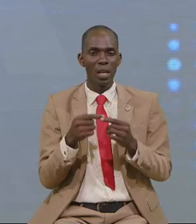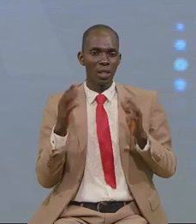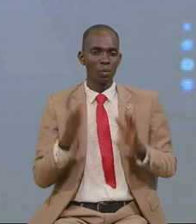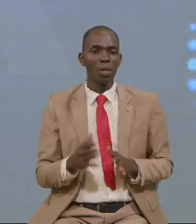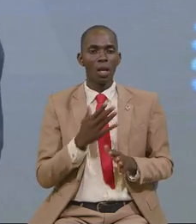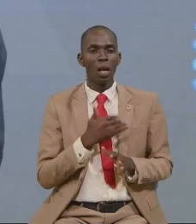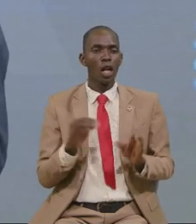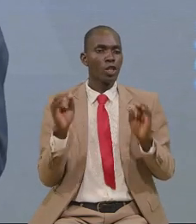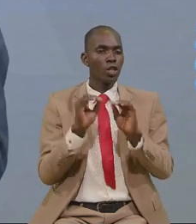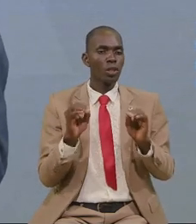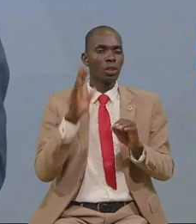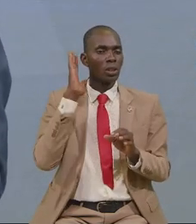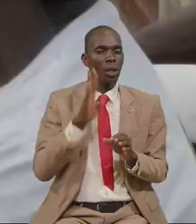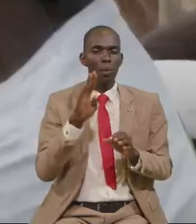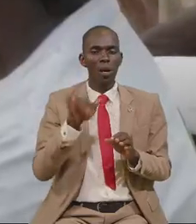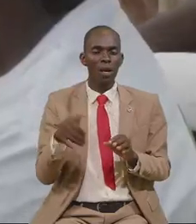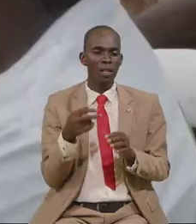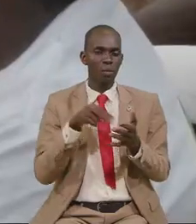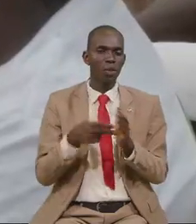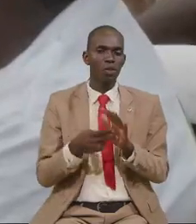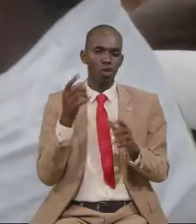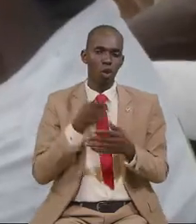shall by any means hurt you.